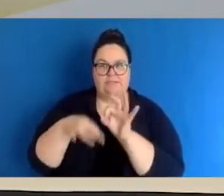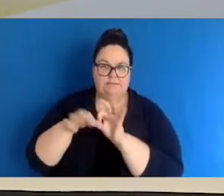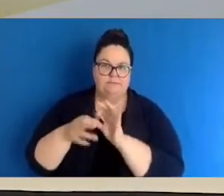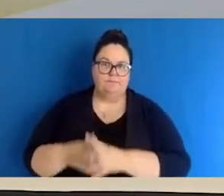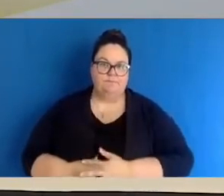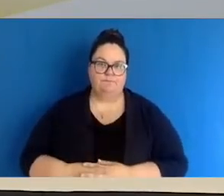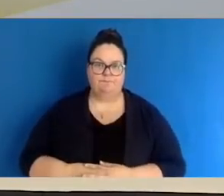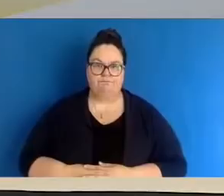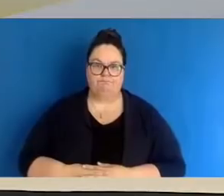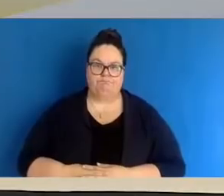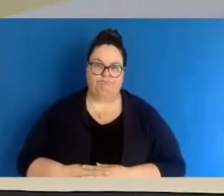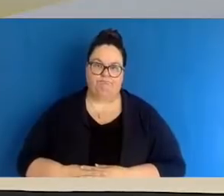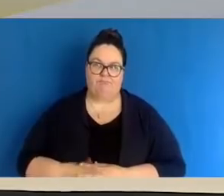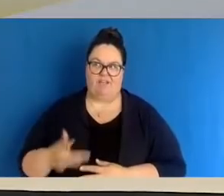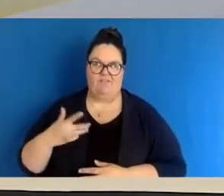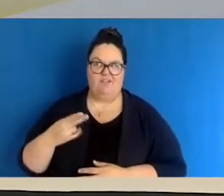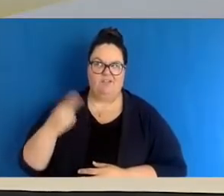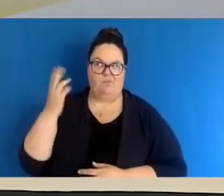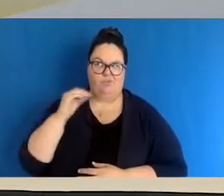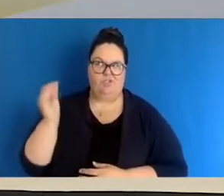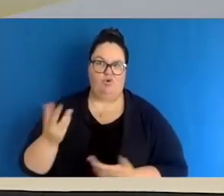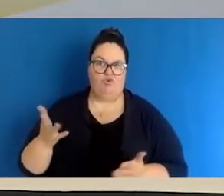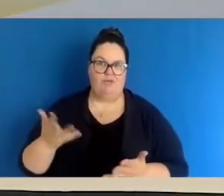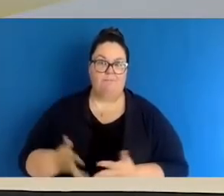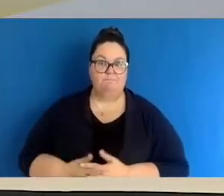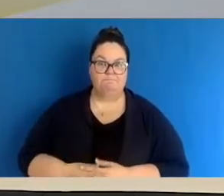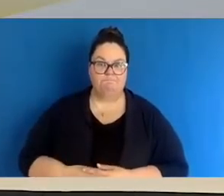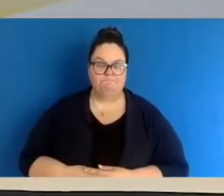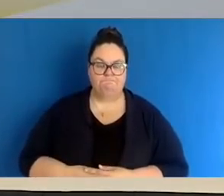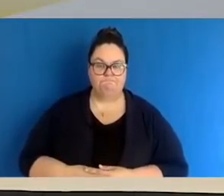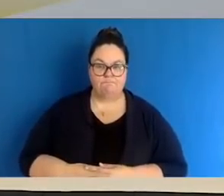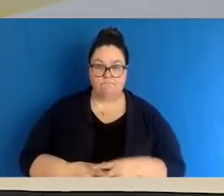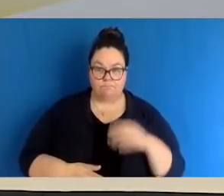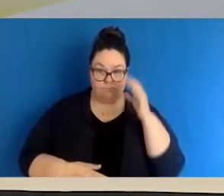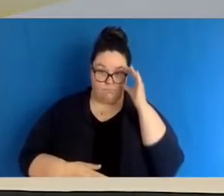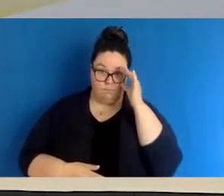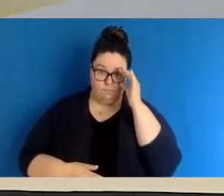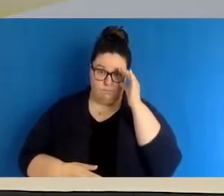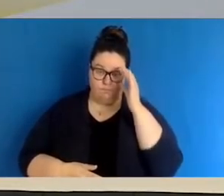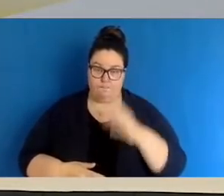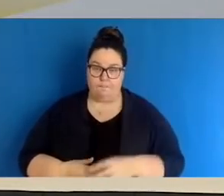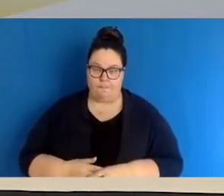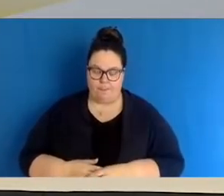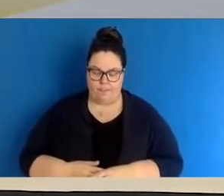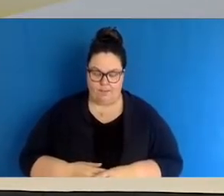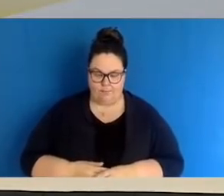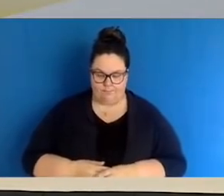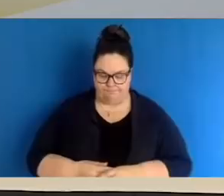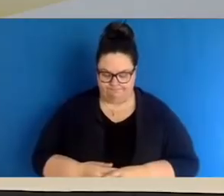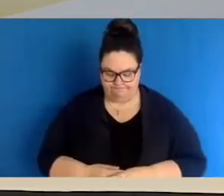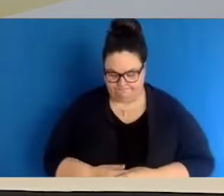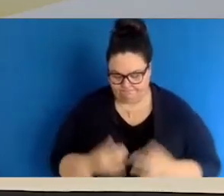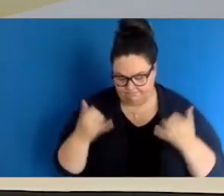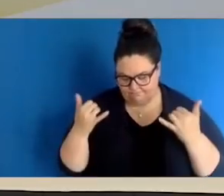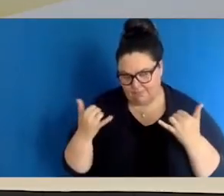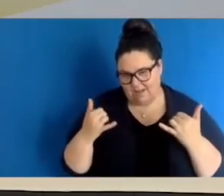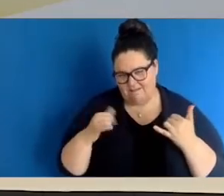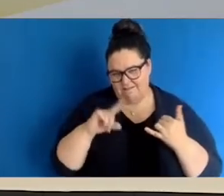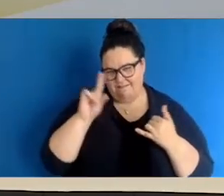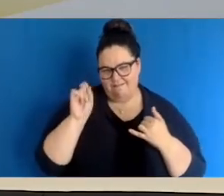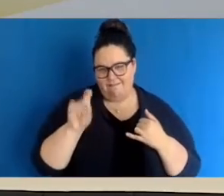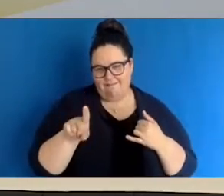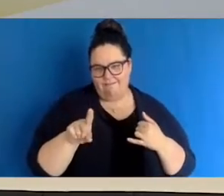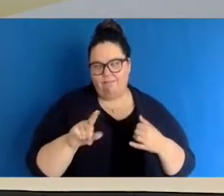anticipate that is very, very high. Okay. And I guess if I could just ask about the elevated